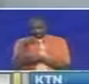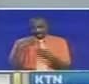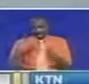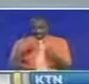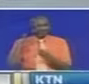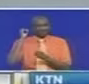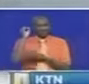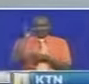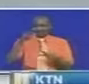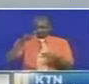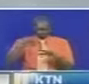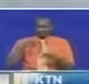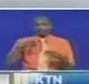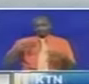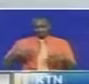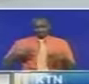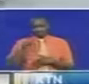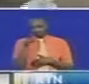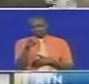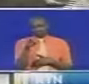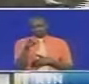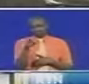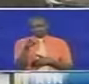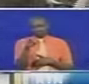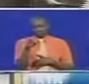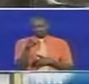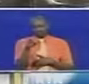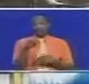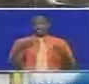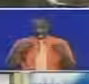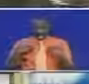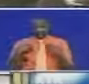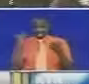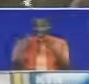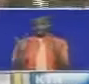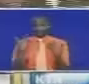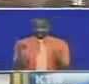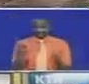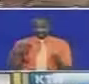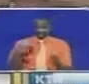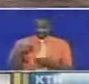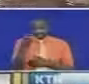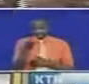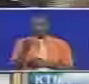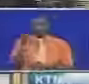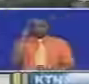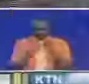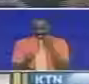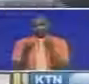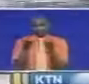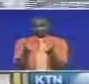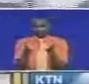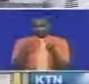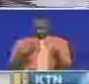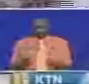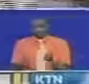away from human beings for whom they were meant. We have arrived at what I like to call the final destination, at least for the bombs. The